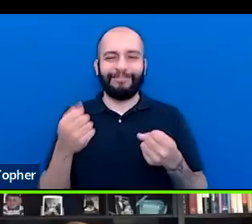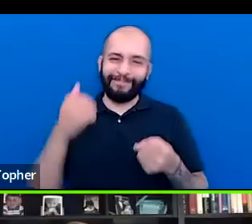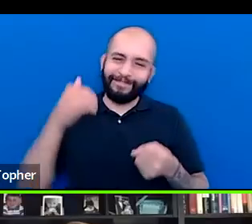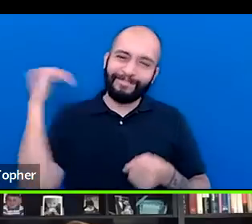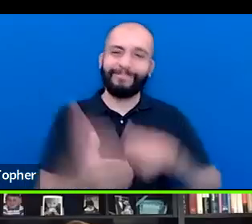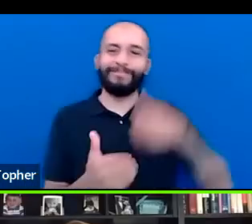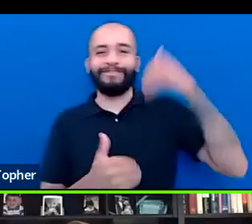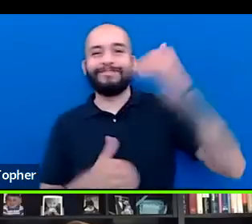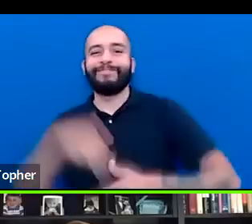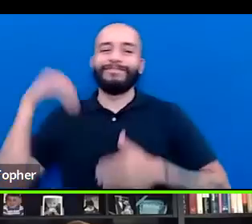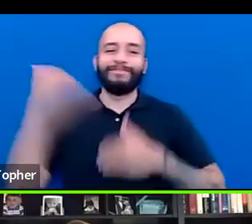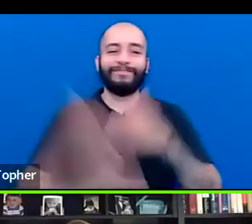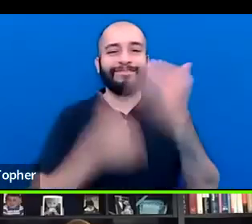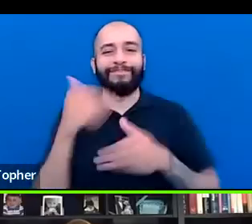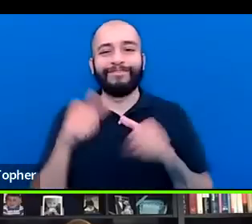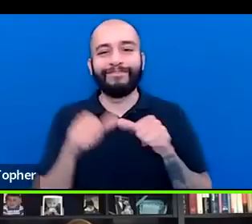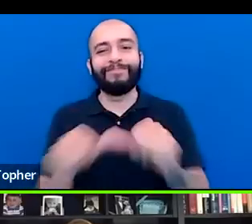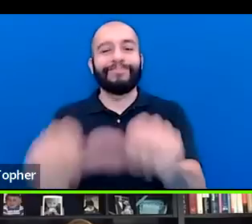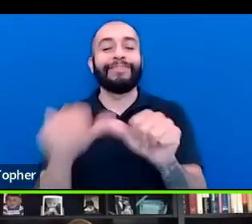to jump in here and just,